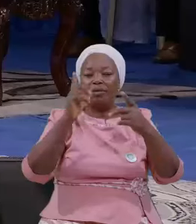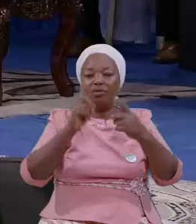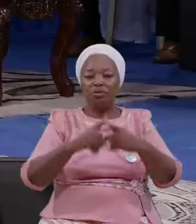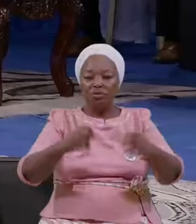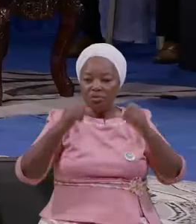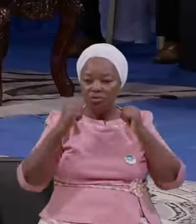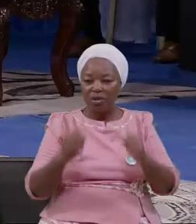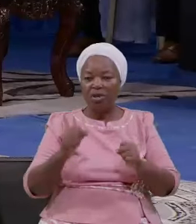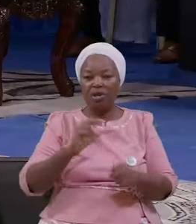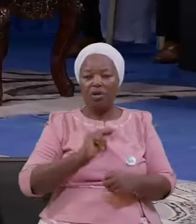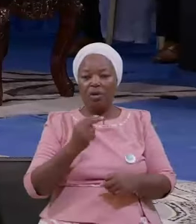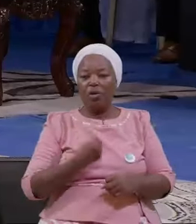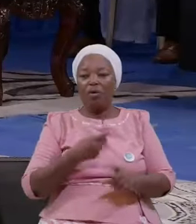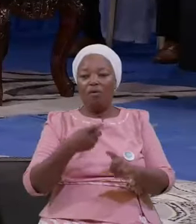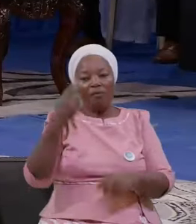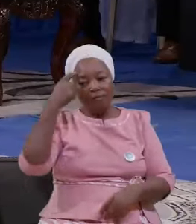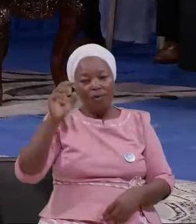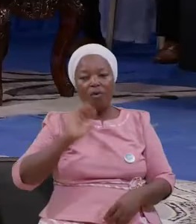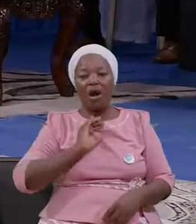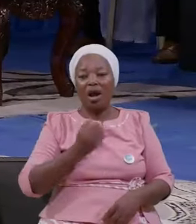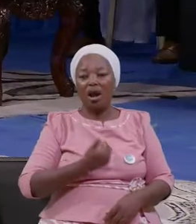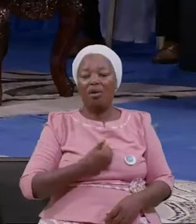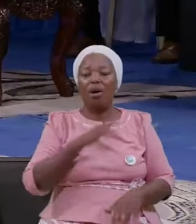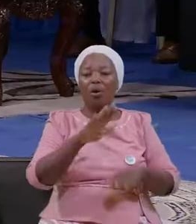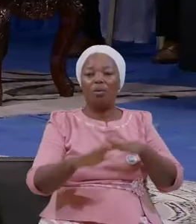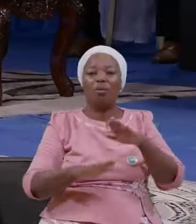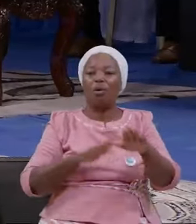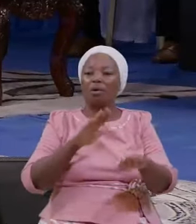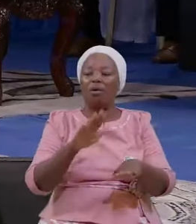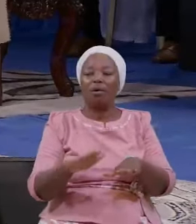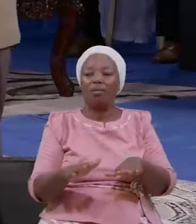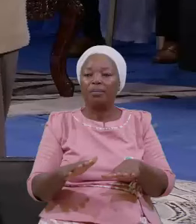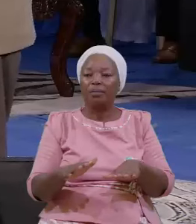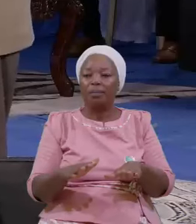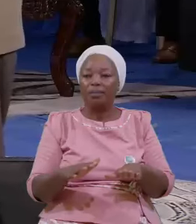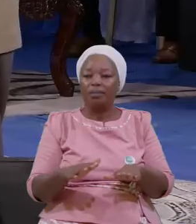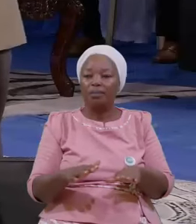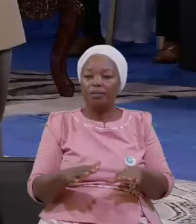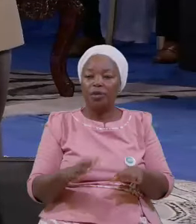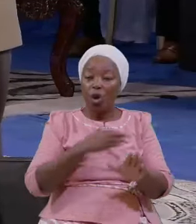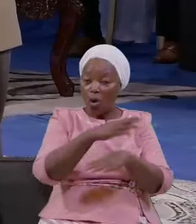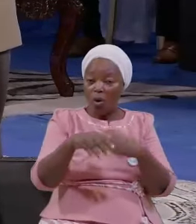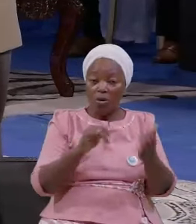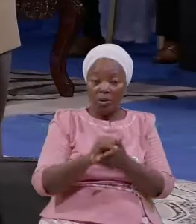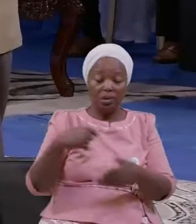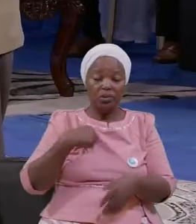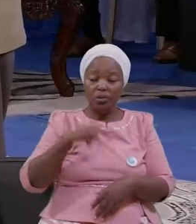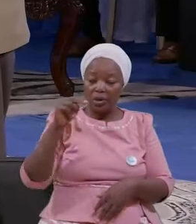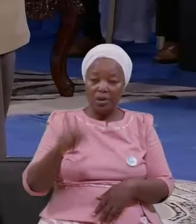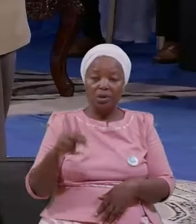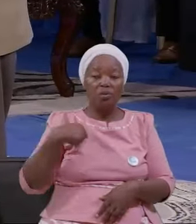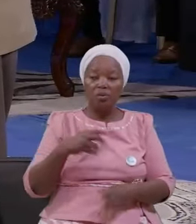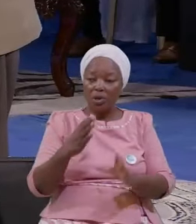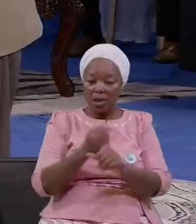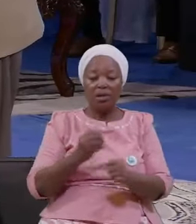us for our work. All that we need, we get through the